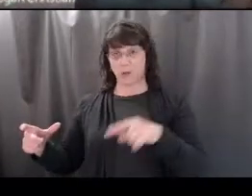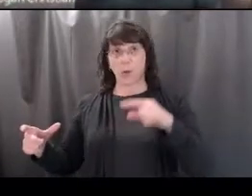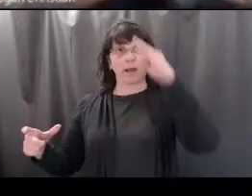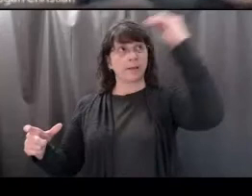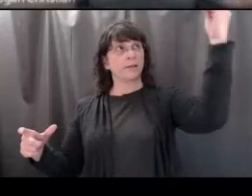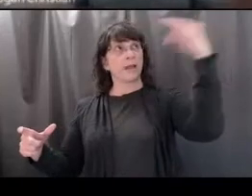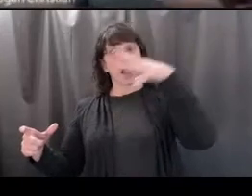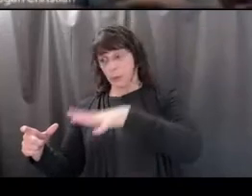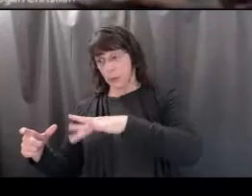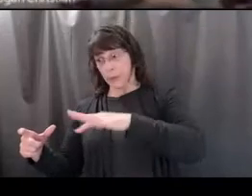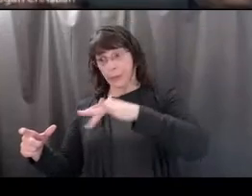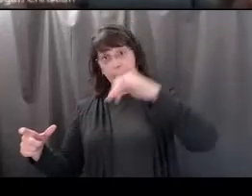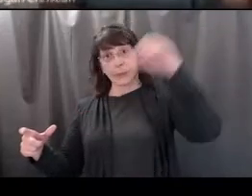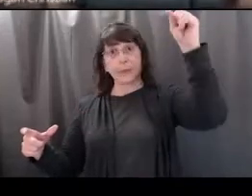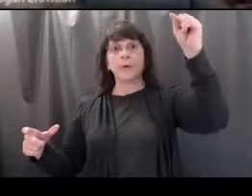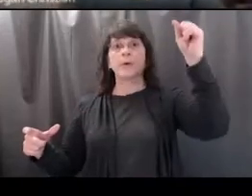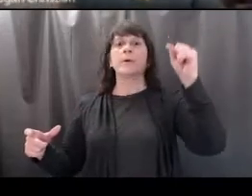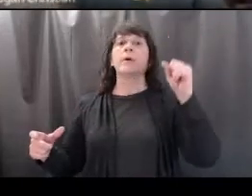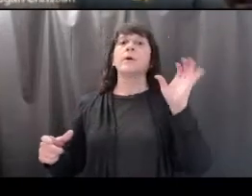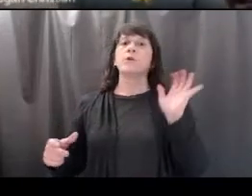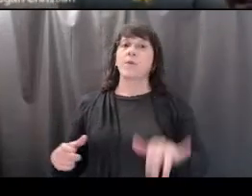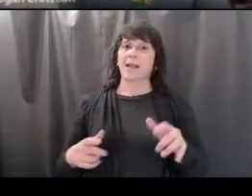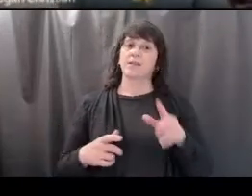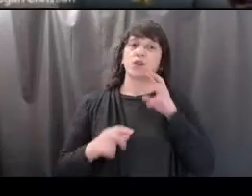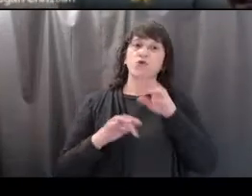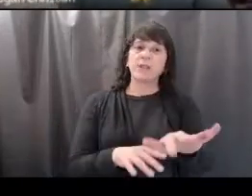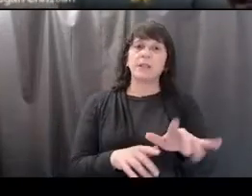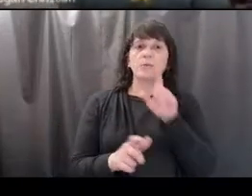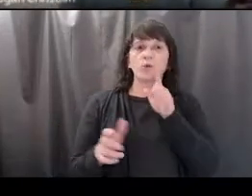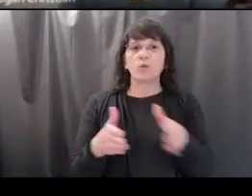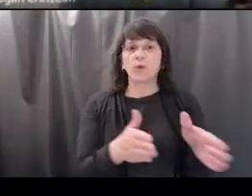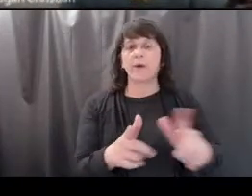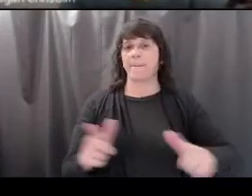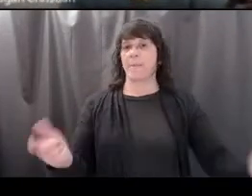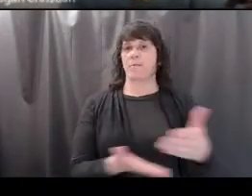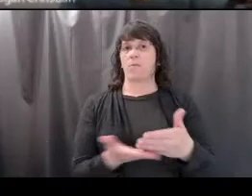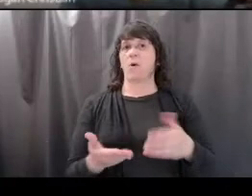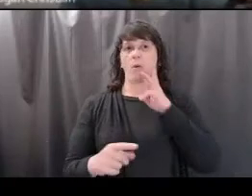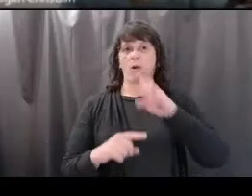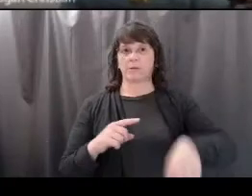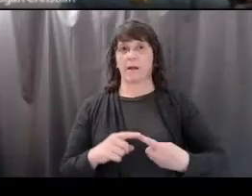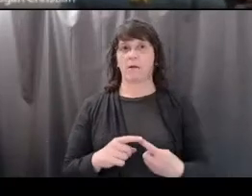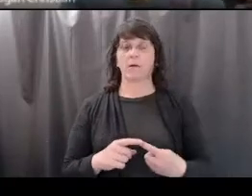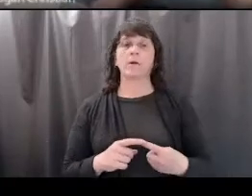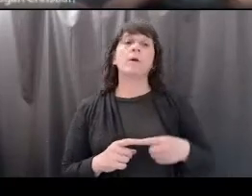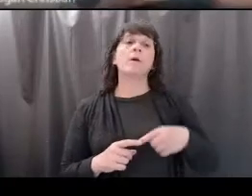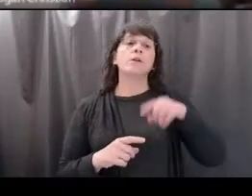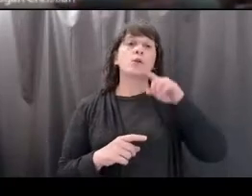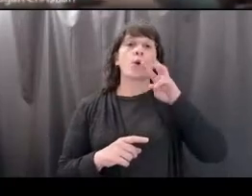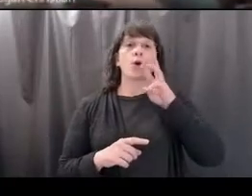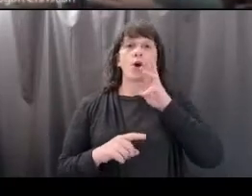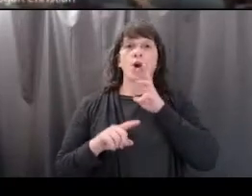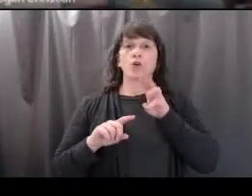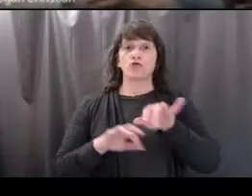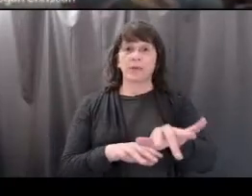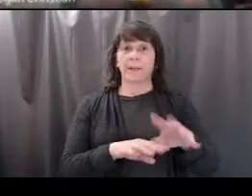then occurs again. And so streams and rivers are a big part of the water cycle. And stream flow is just a measurement of how much water